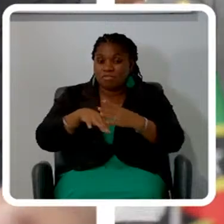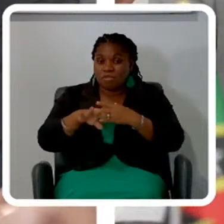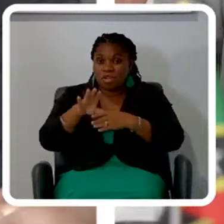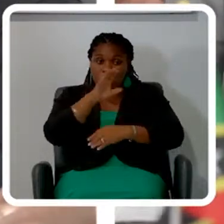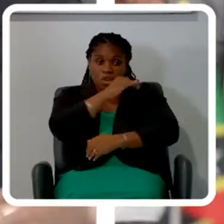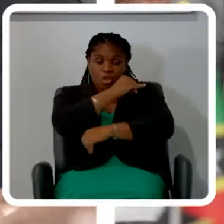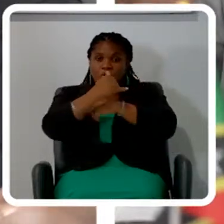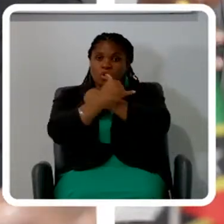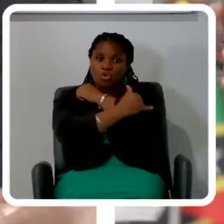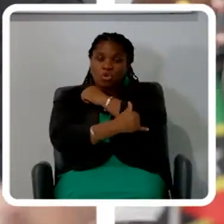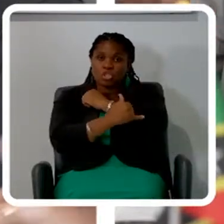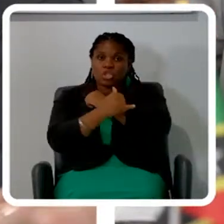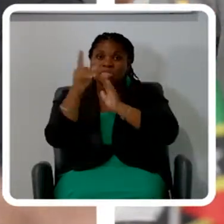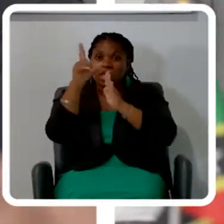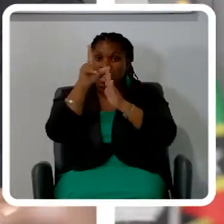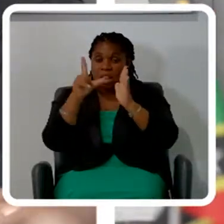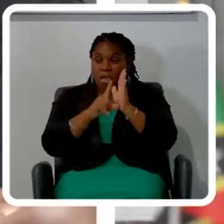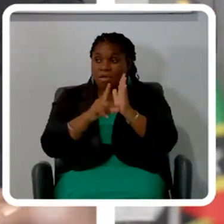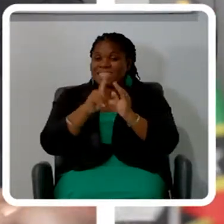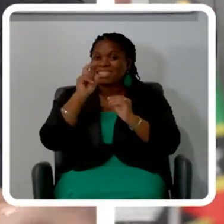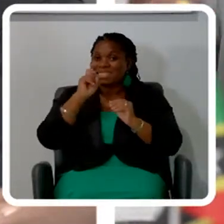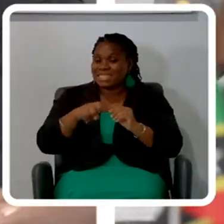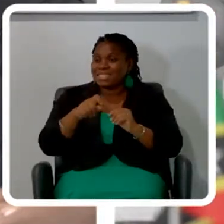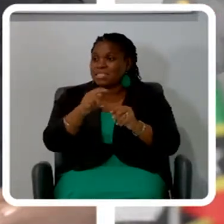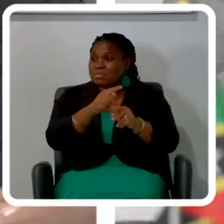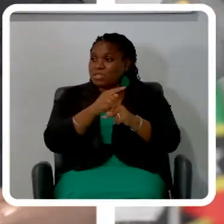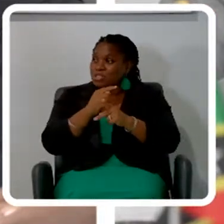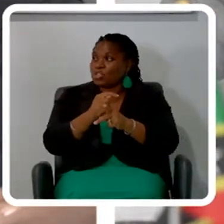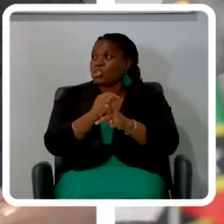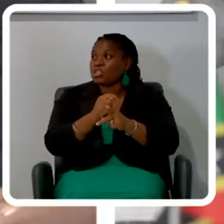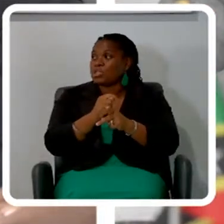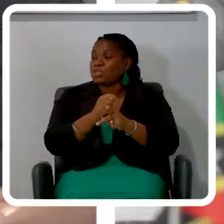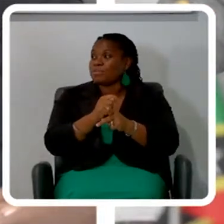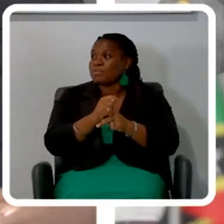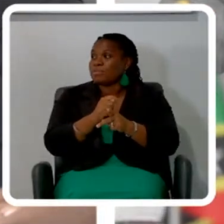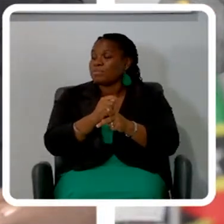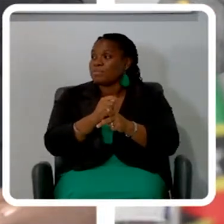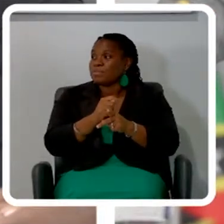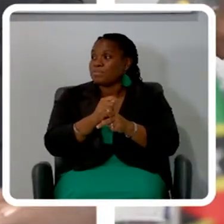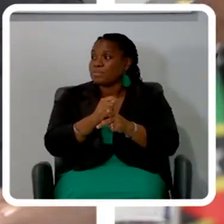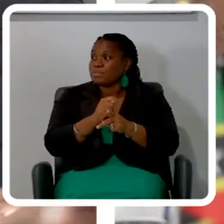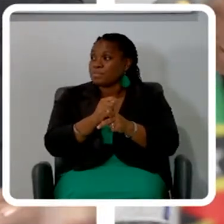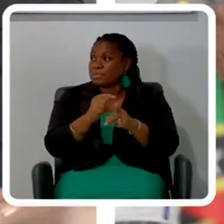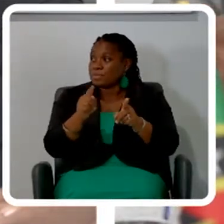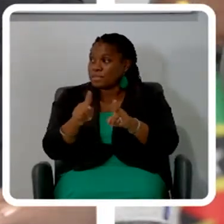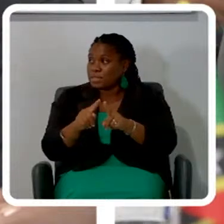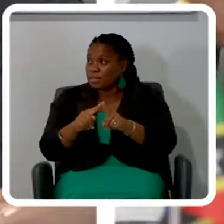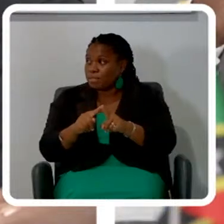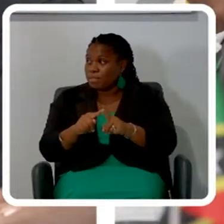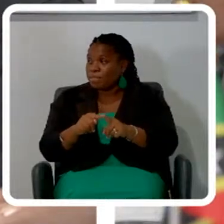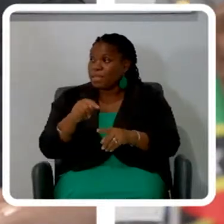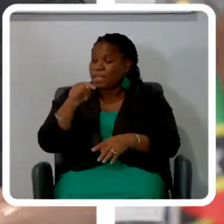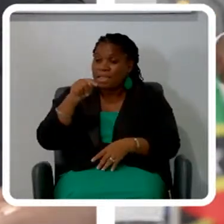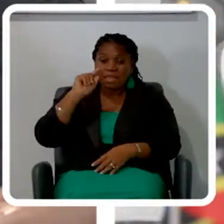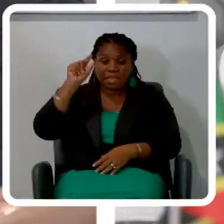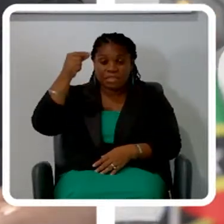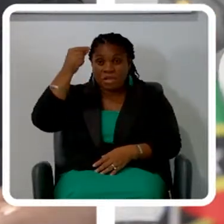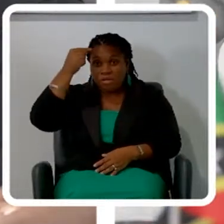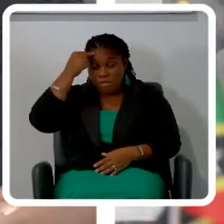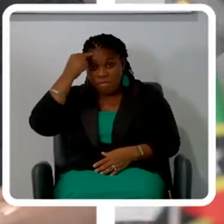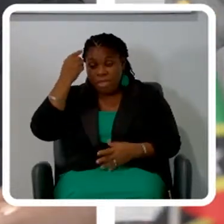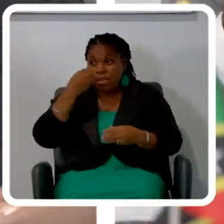with all the rights that he, she, or they are endowed with. This administration will not violate